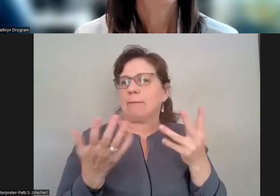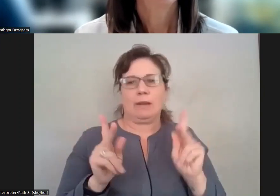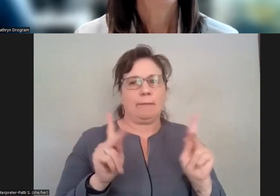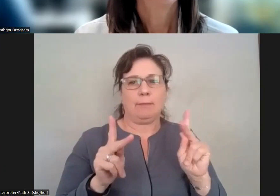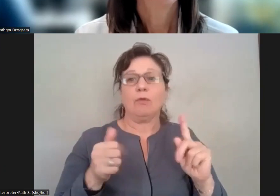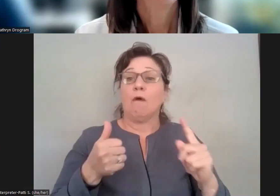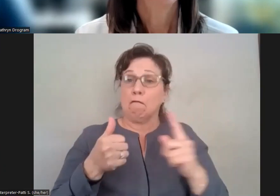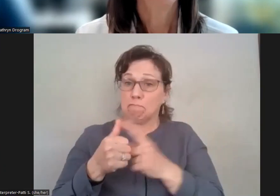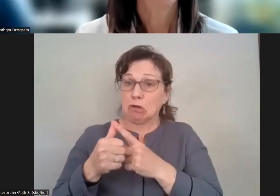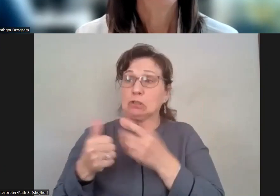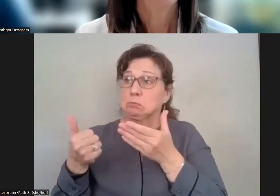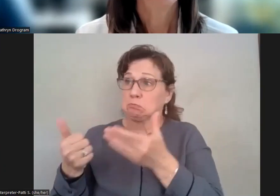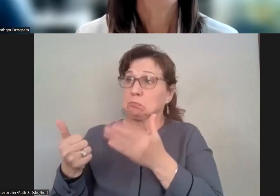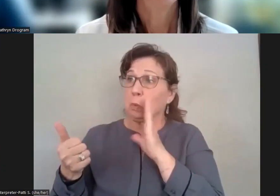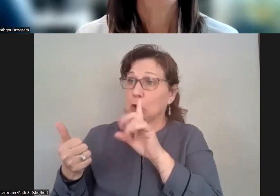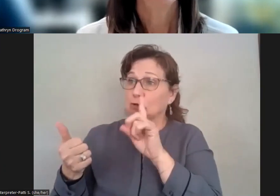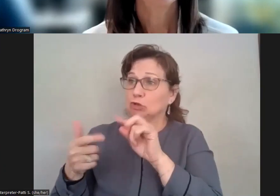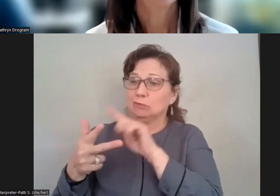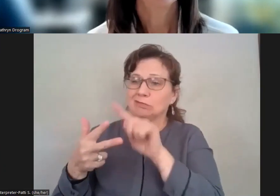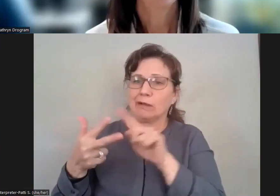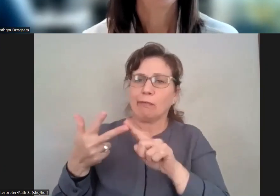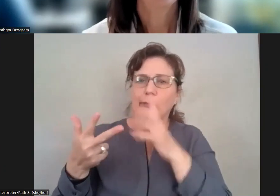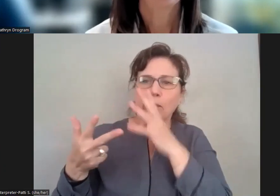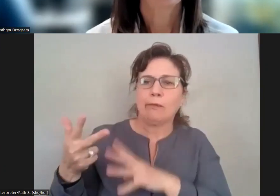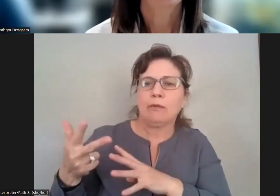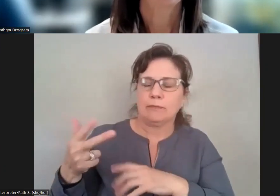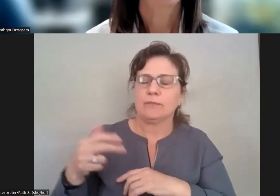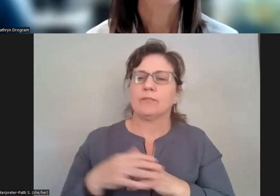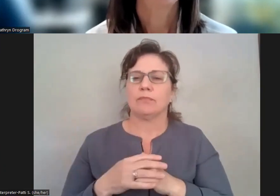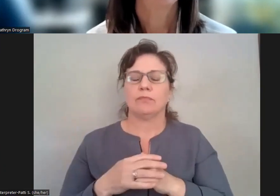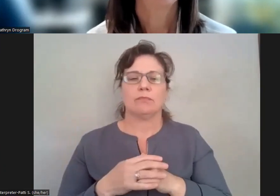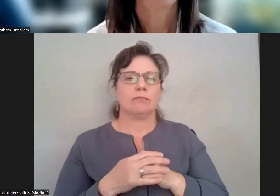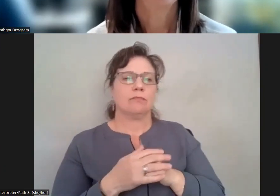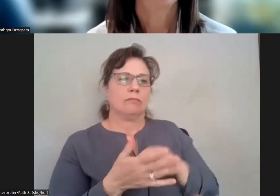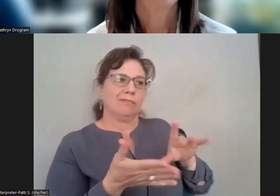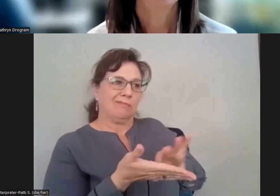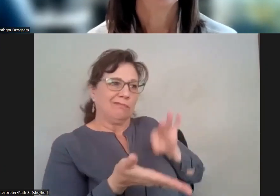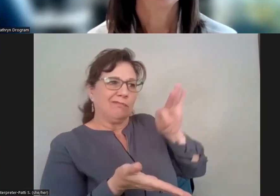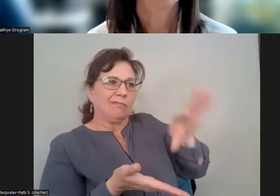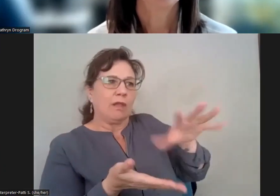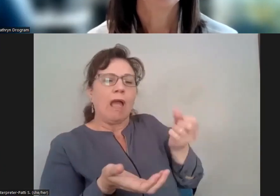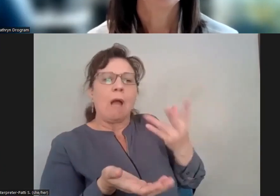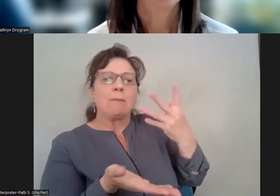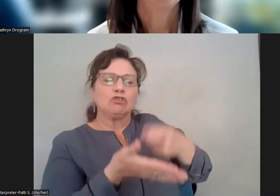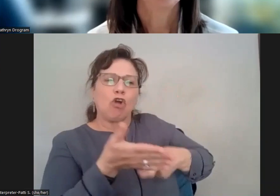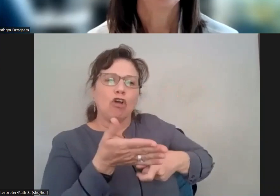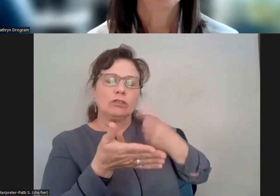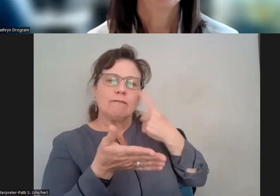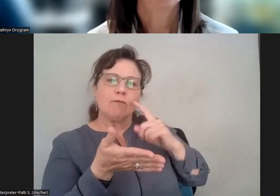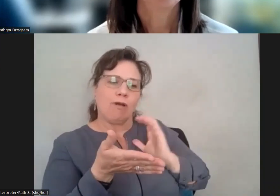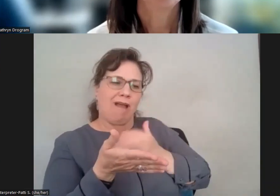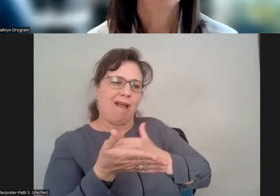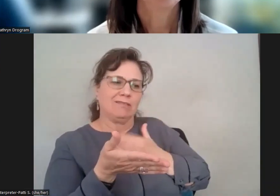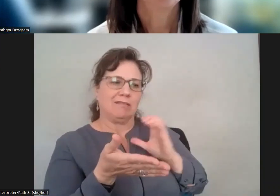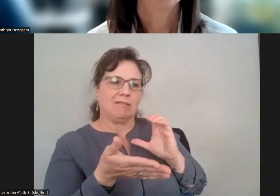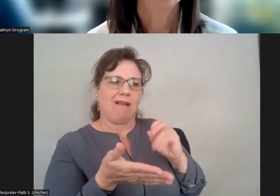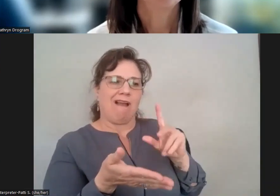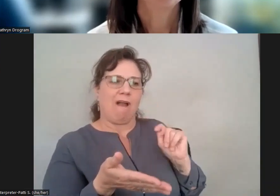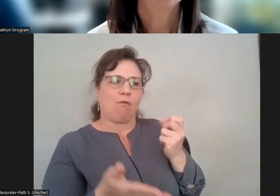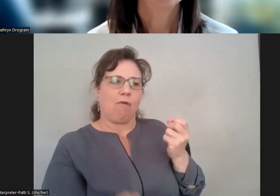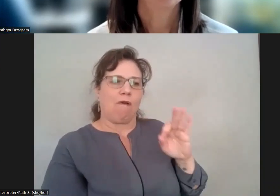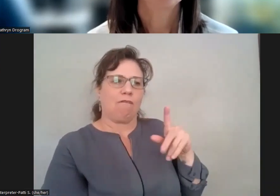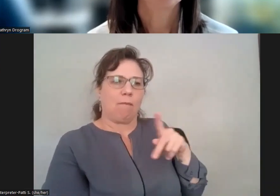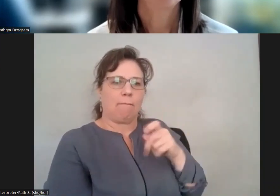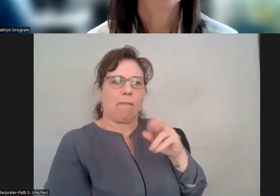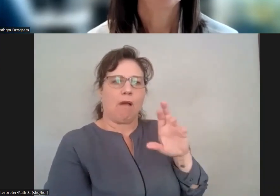All right. All right. And what is the out-of-pocket cost for the HPV vaccine, and can insurance cover